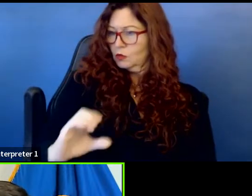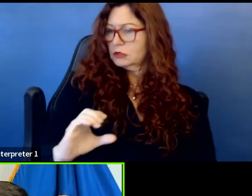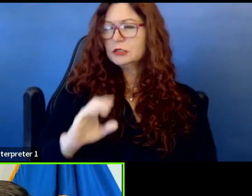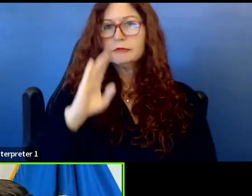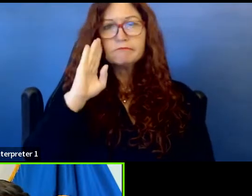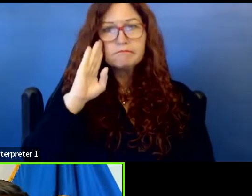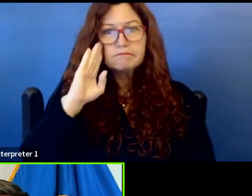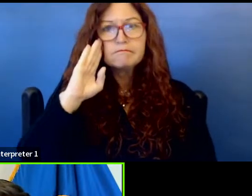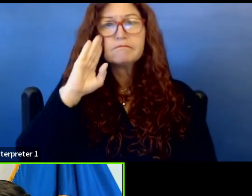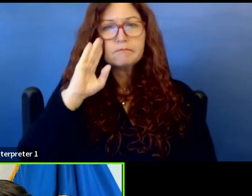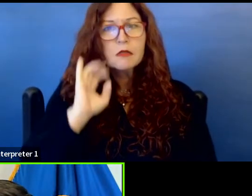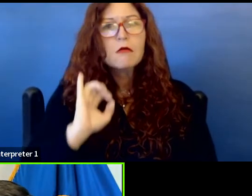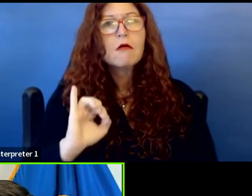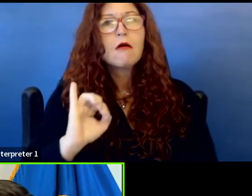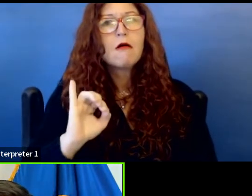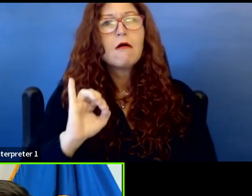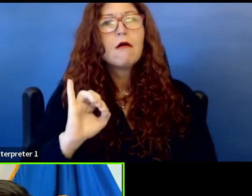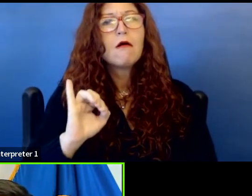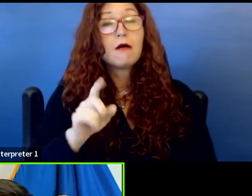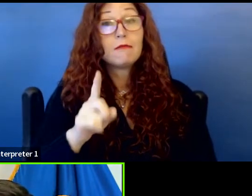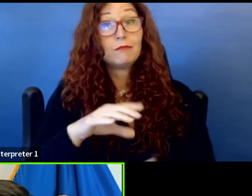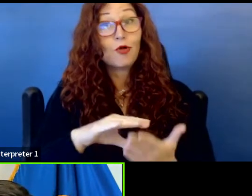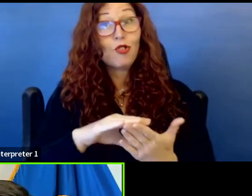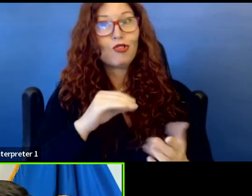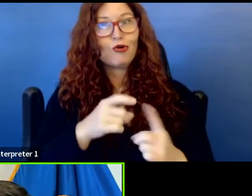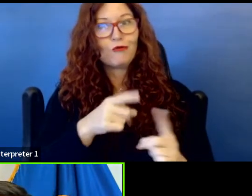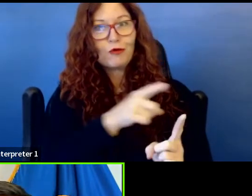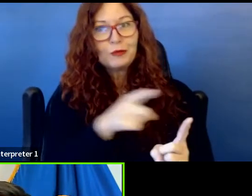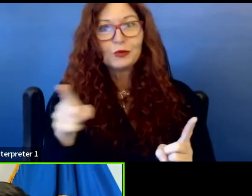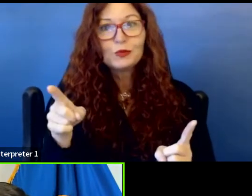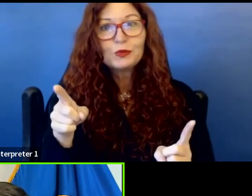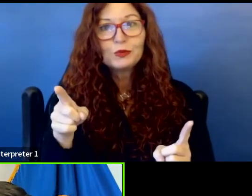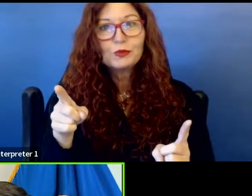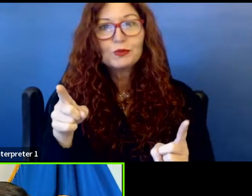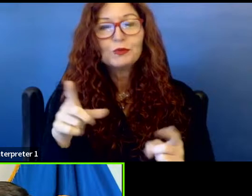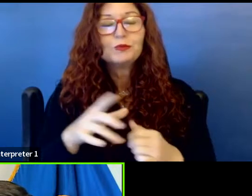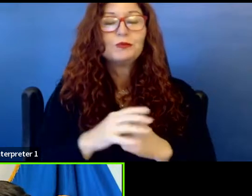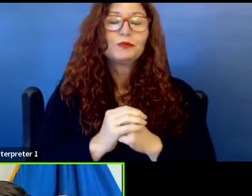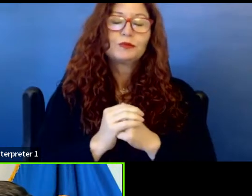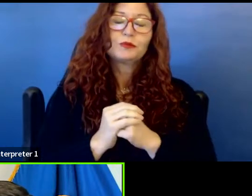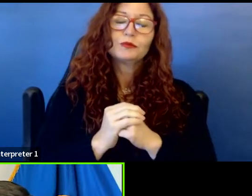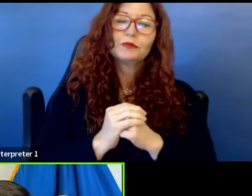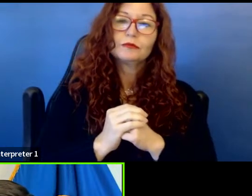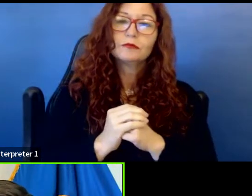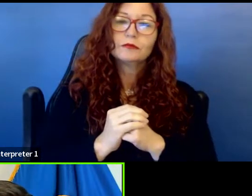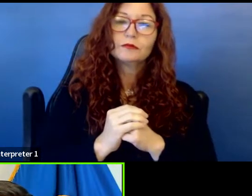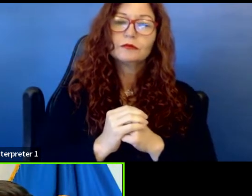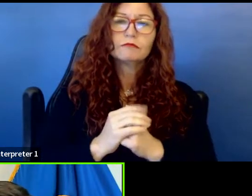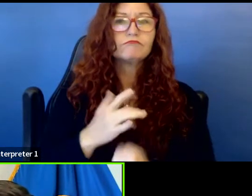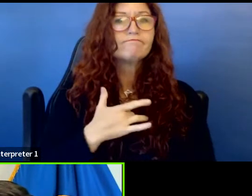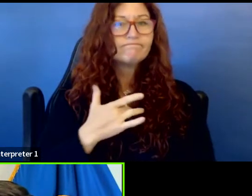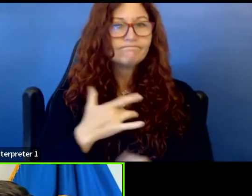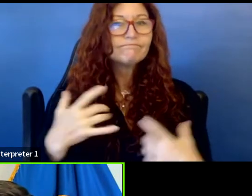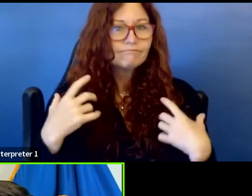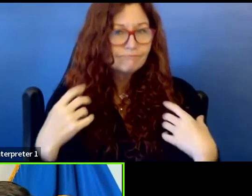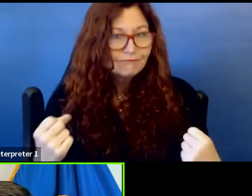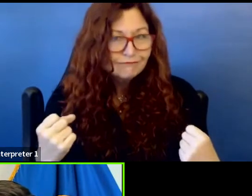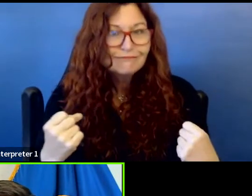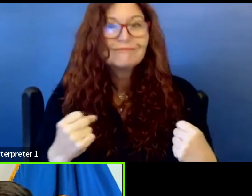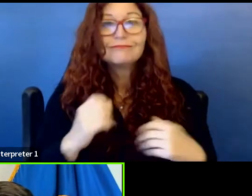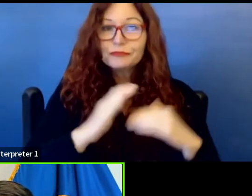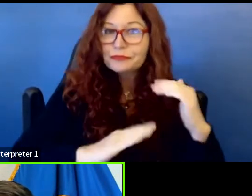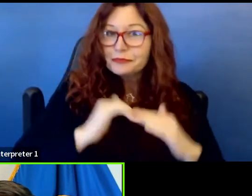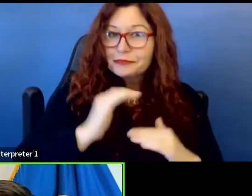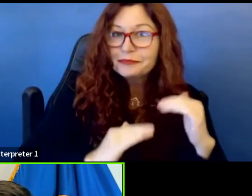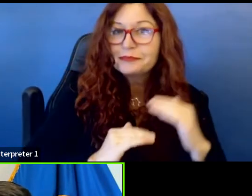already working to prevent and remedy unlawful employment discriminations i am confident the construction companies and other groups in the industry will continue